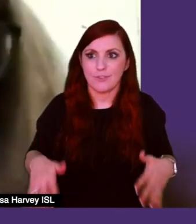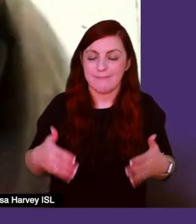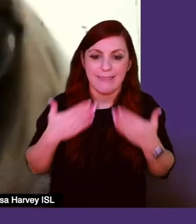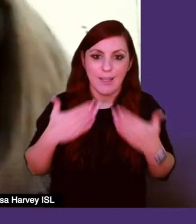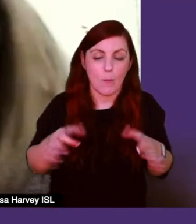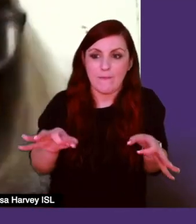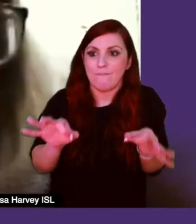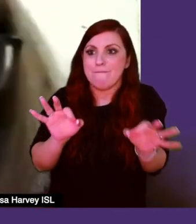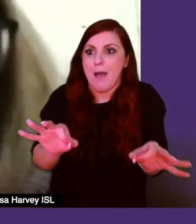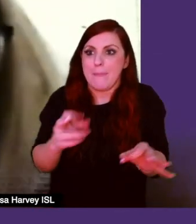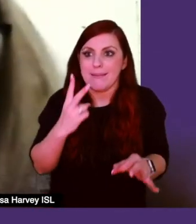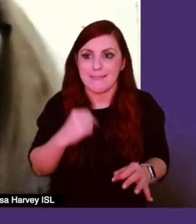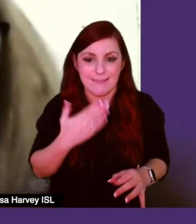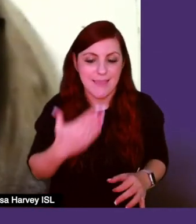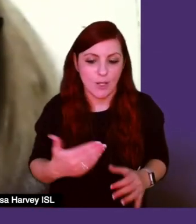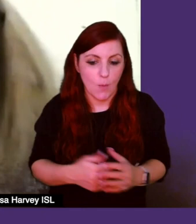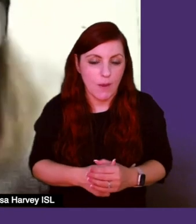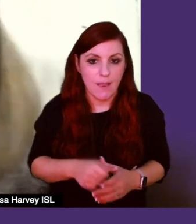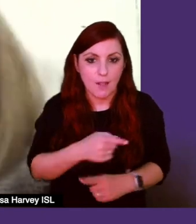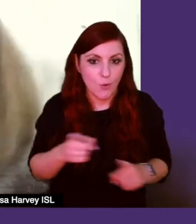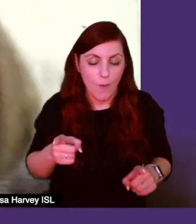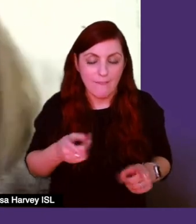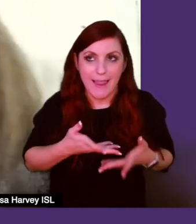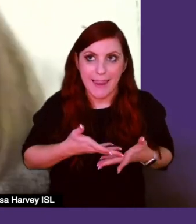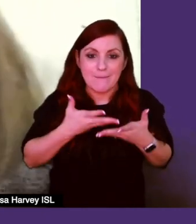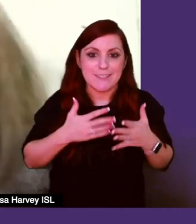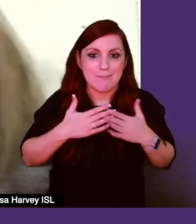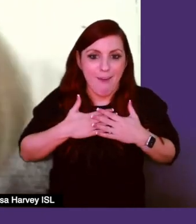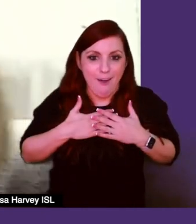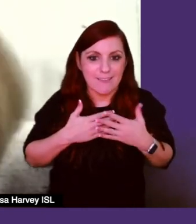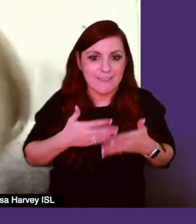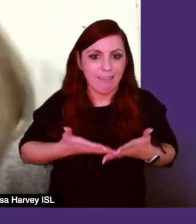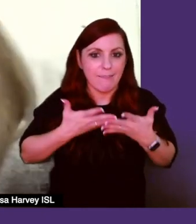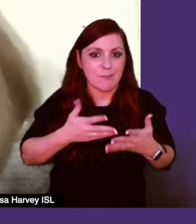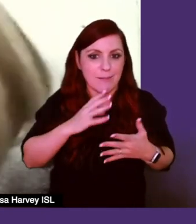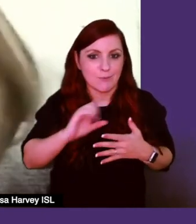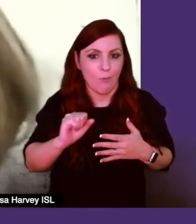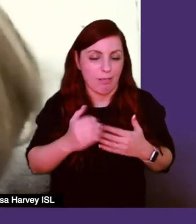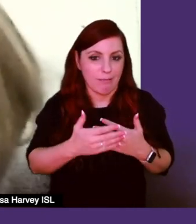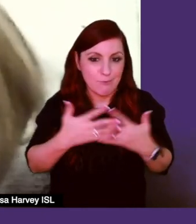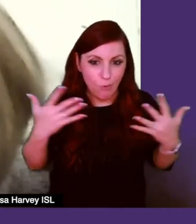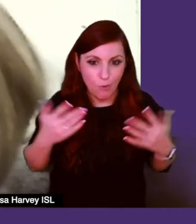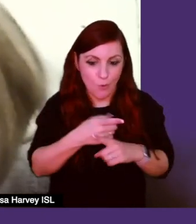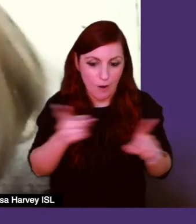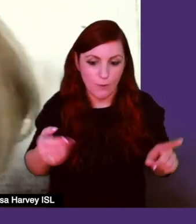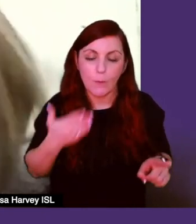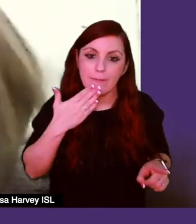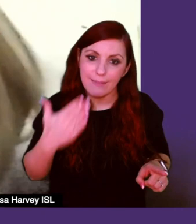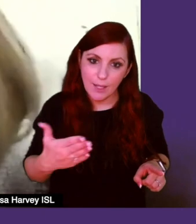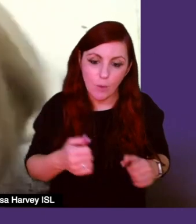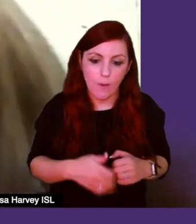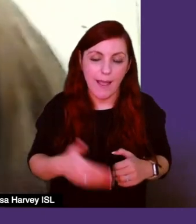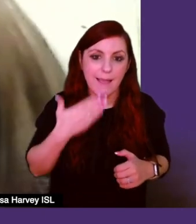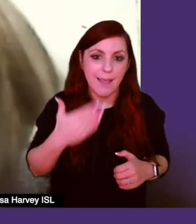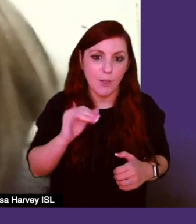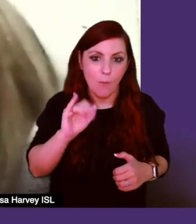just a fabulous night. And you have lifted my heart and soul so much, all of you. And thank you.